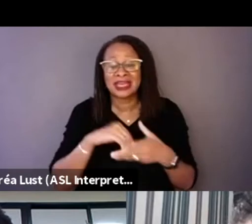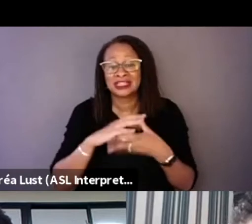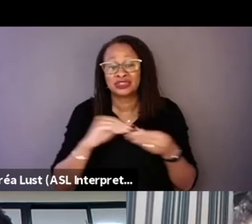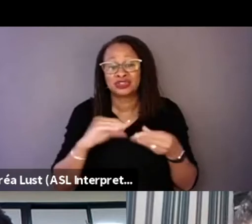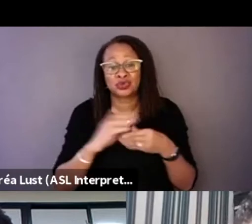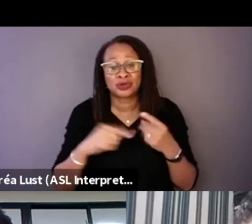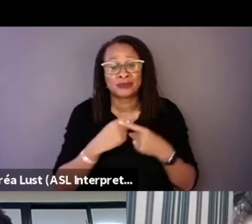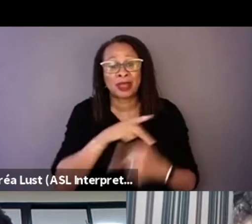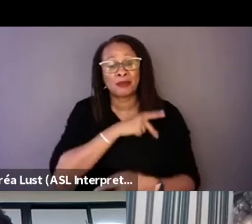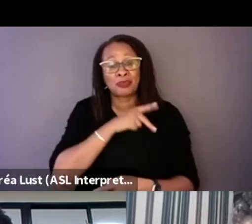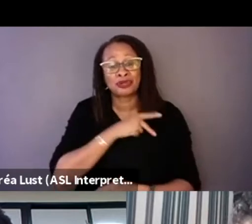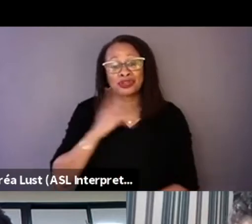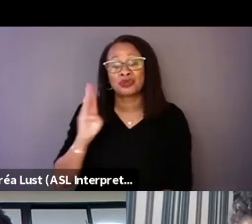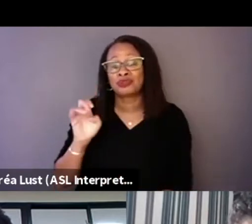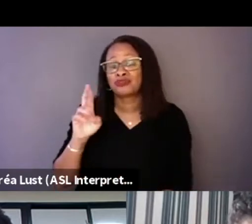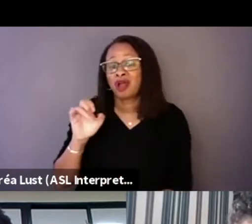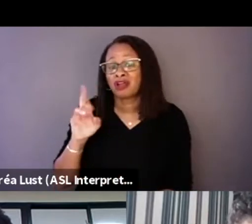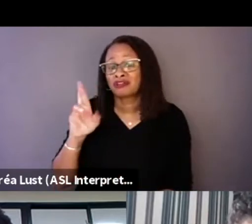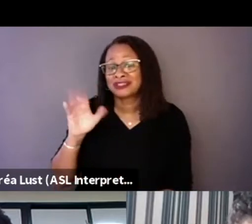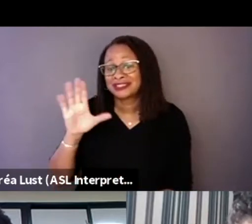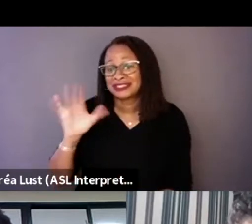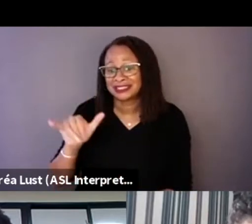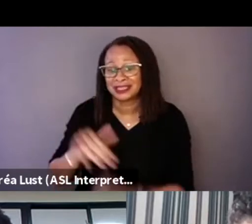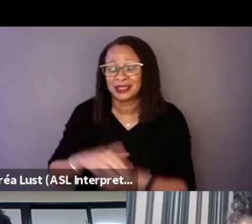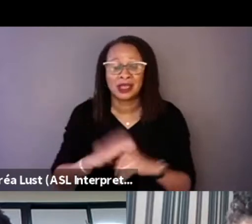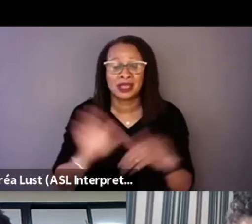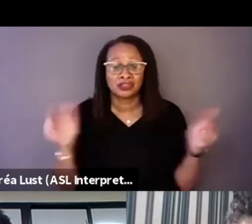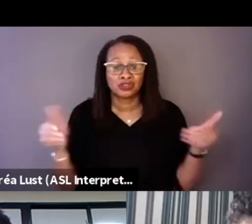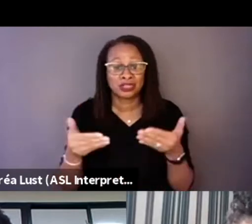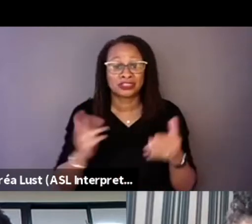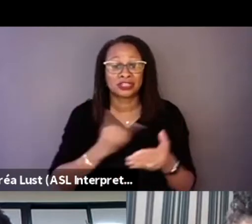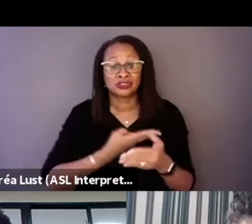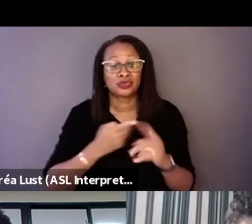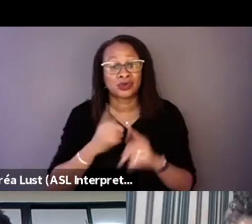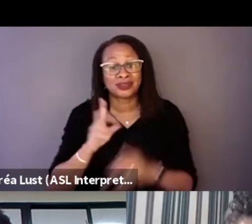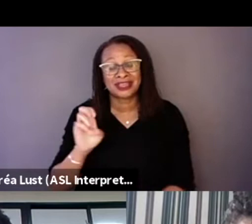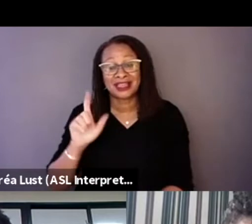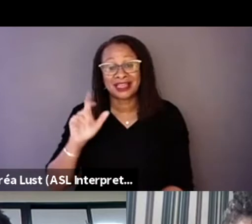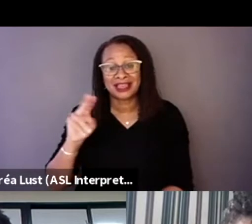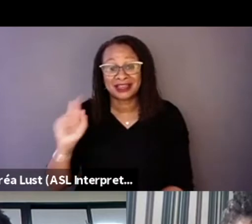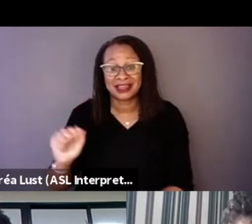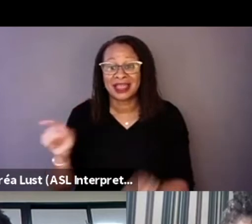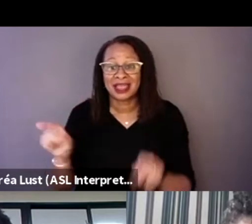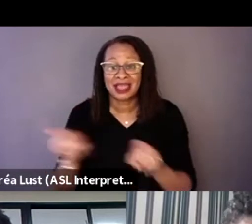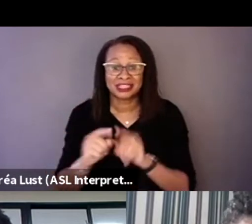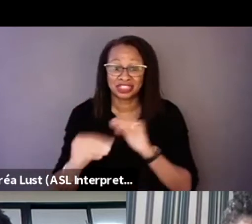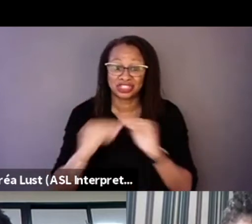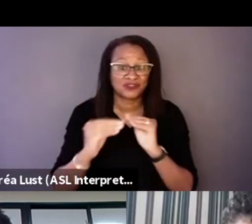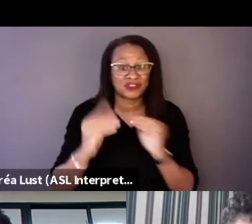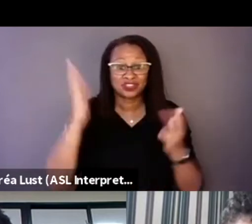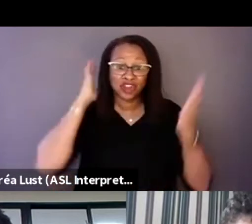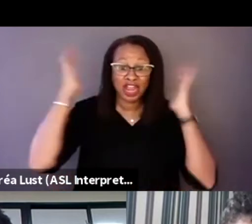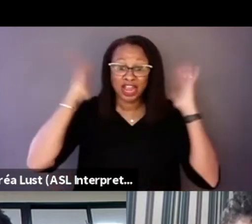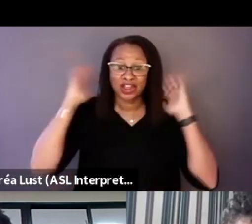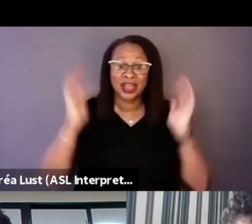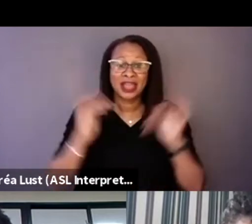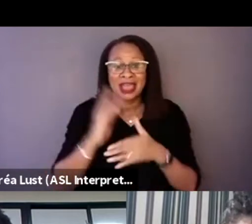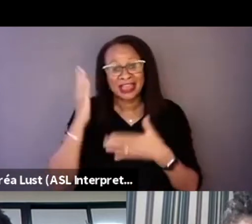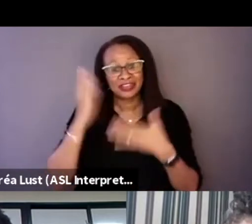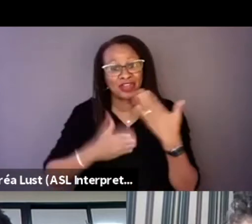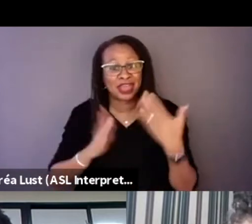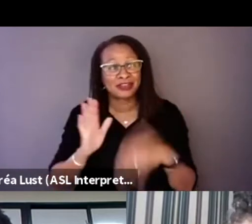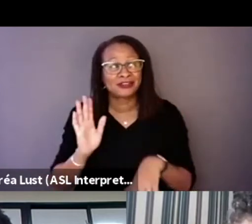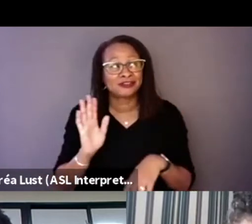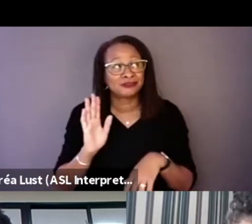impersonal bureaucracy, you kind of introduce us to Elena as she's fixing her hair, and you sort of end the film with us